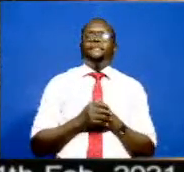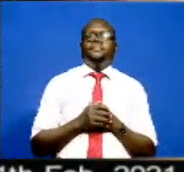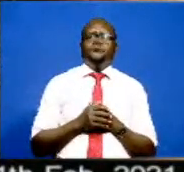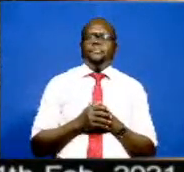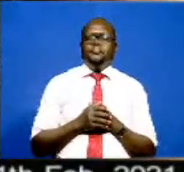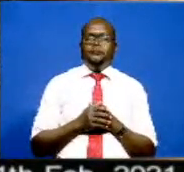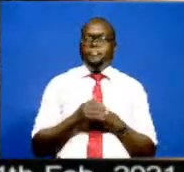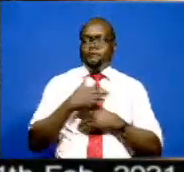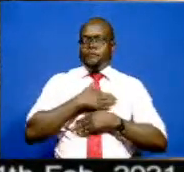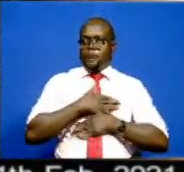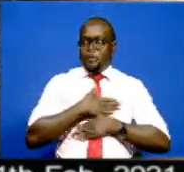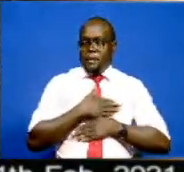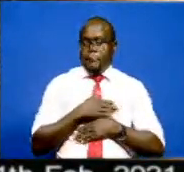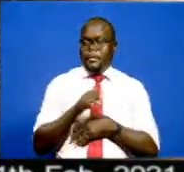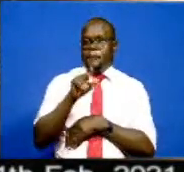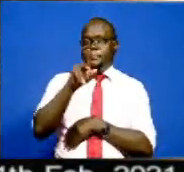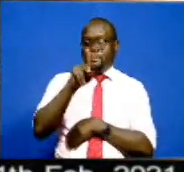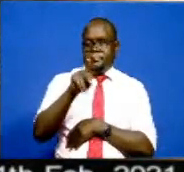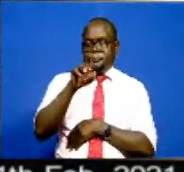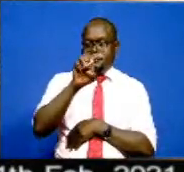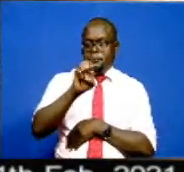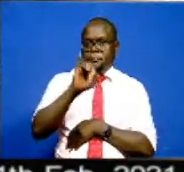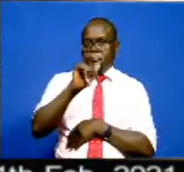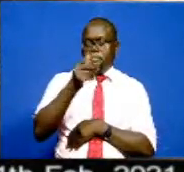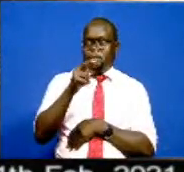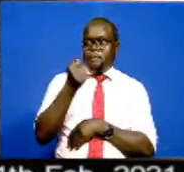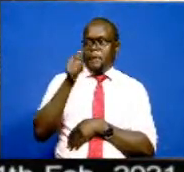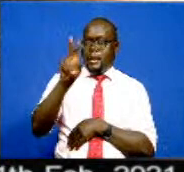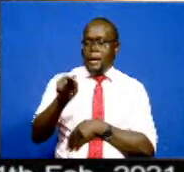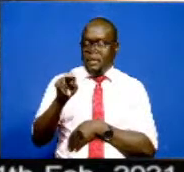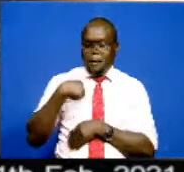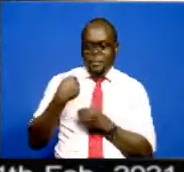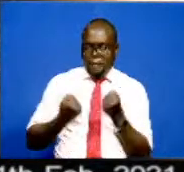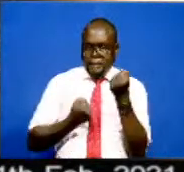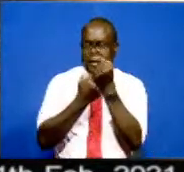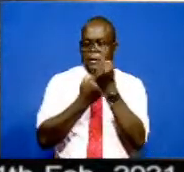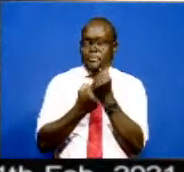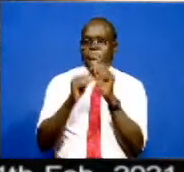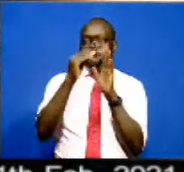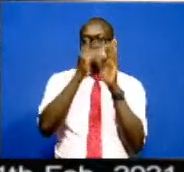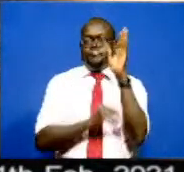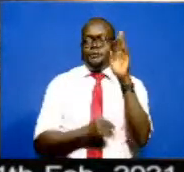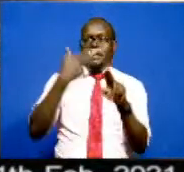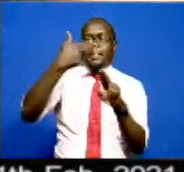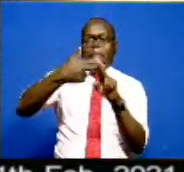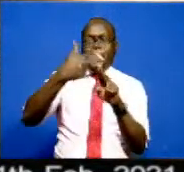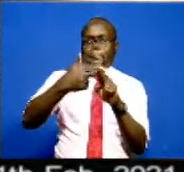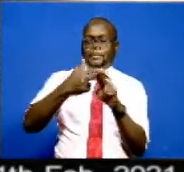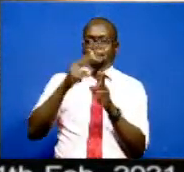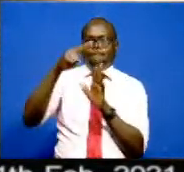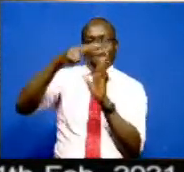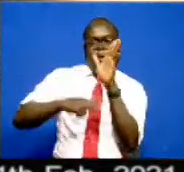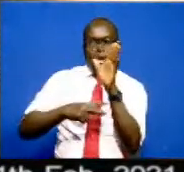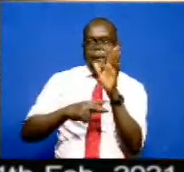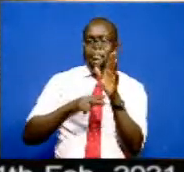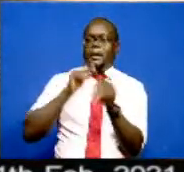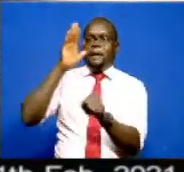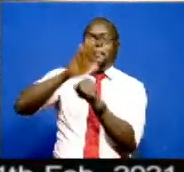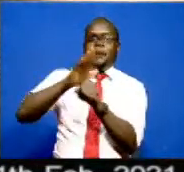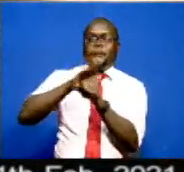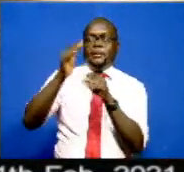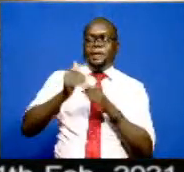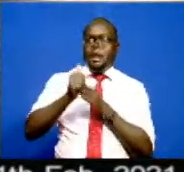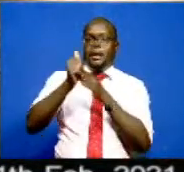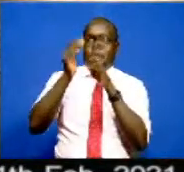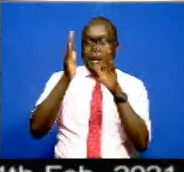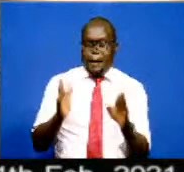Thank you, Mr. Speaker. Mr. Speaker, I stand to second the list as read by the majority leader. Sorry,